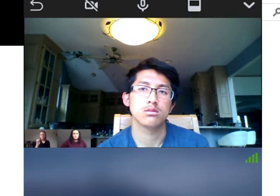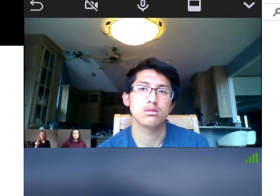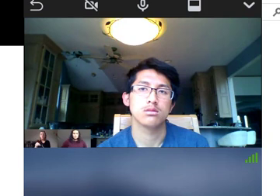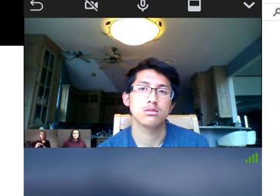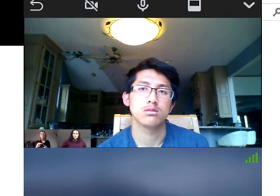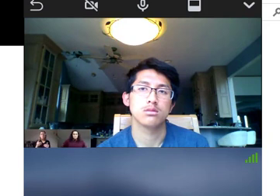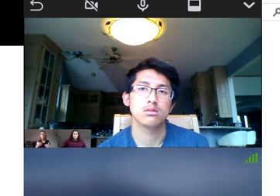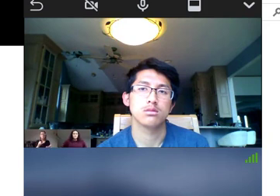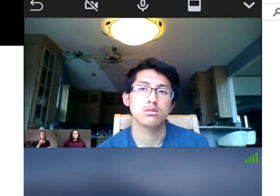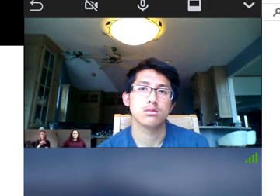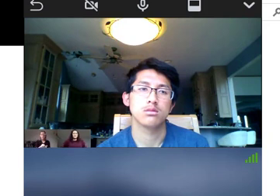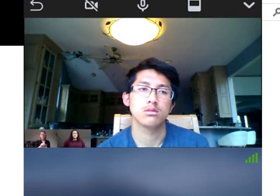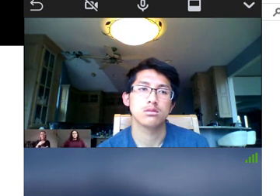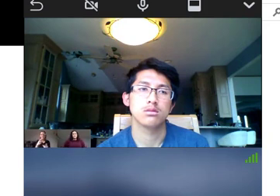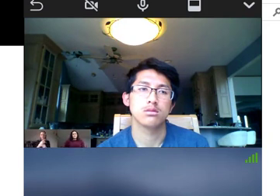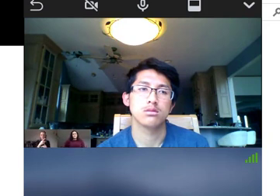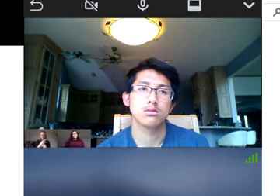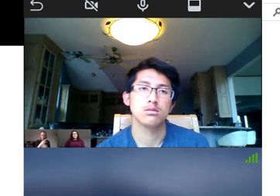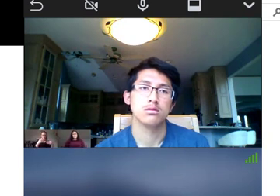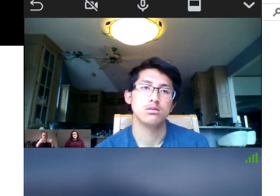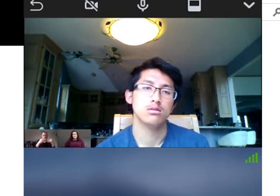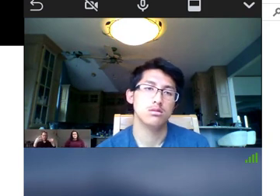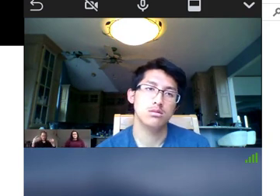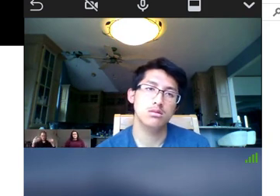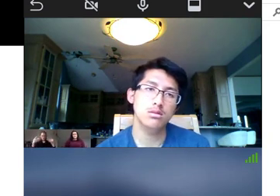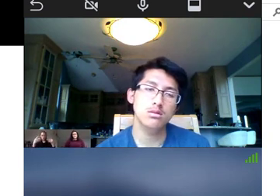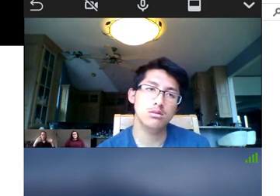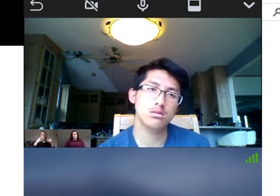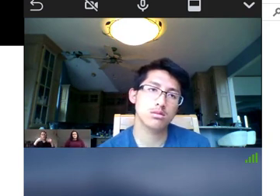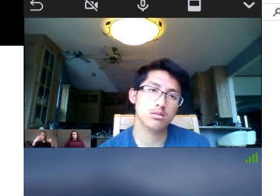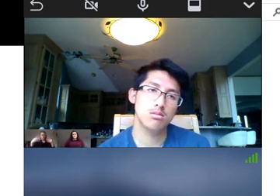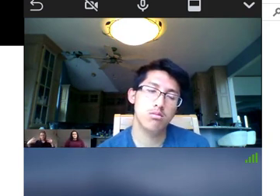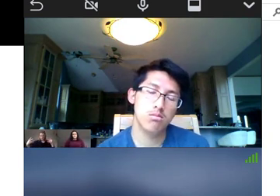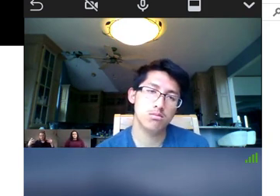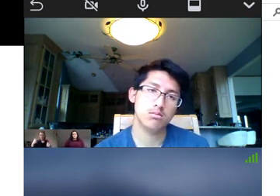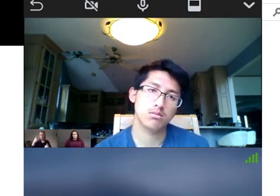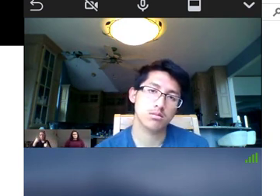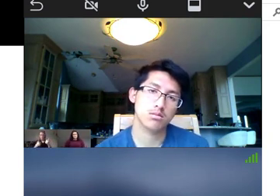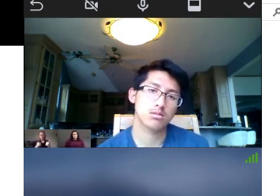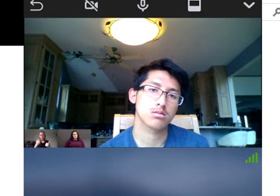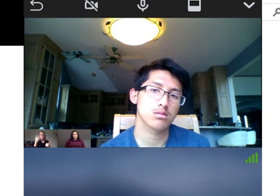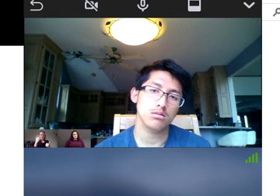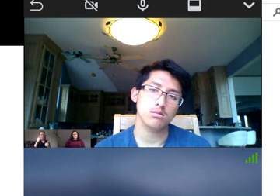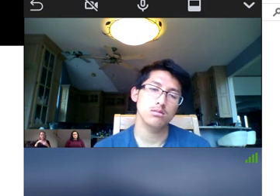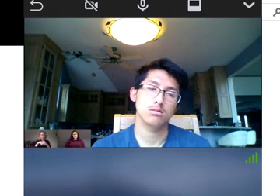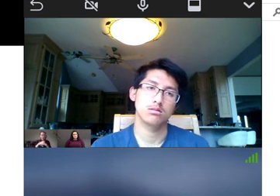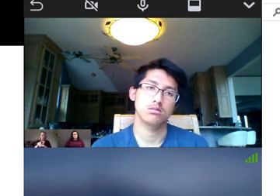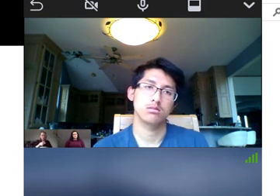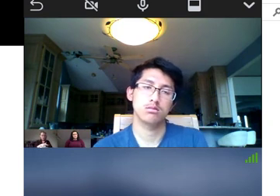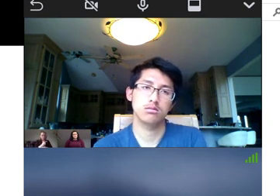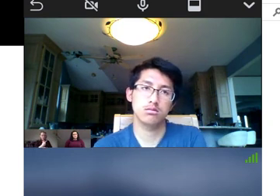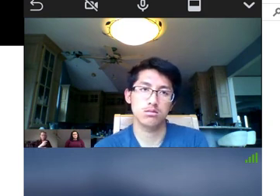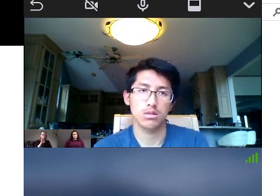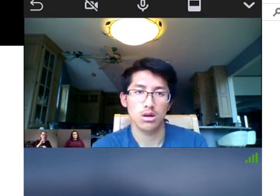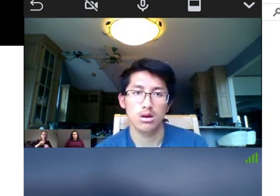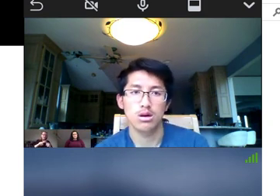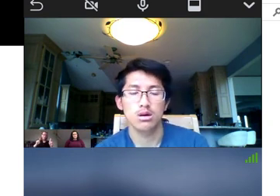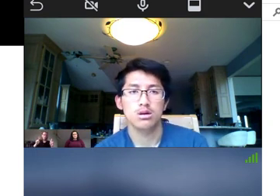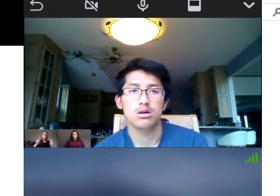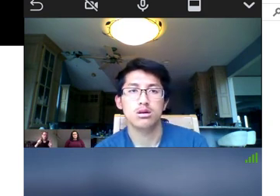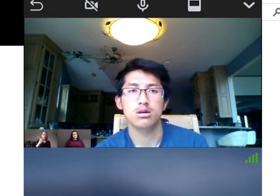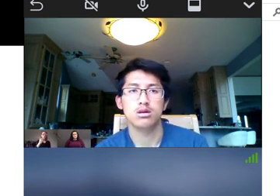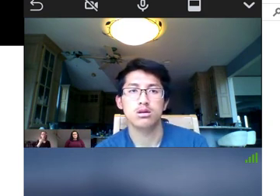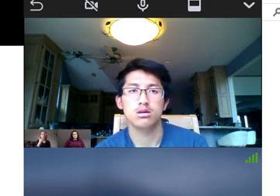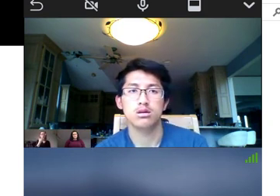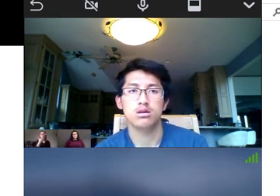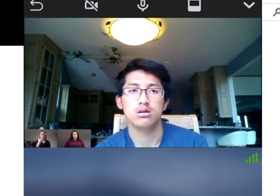about, because the entrance lengths here are going to be different. So our hydrodynamic entrance length is going to be one